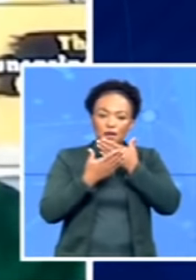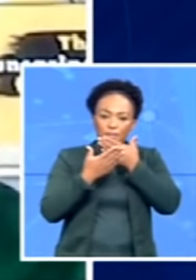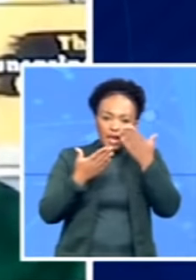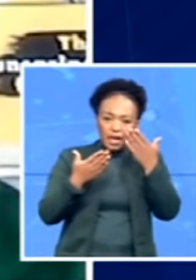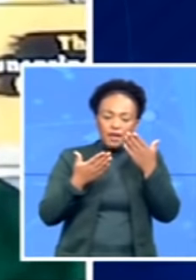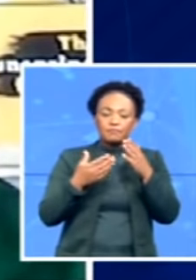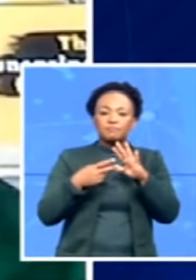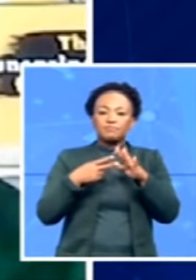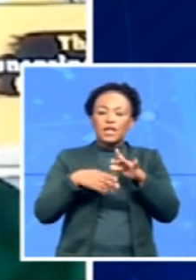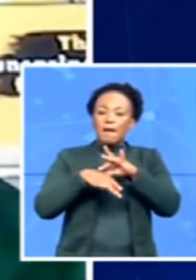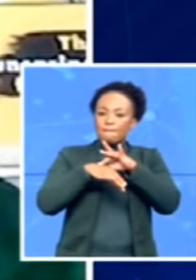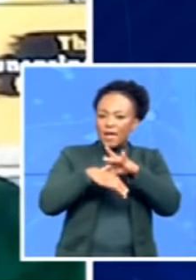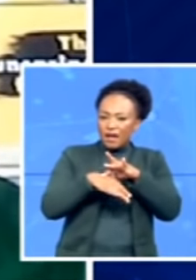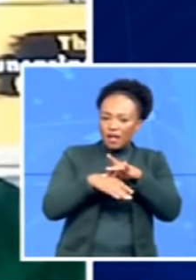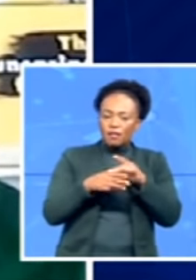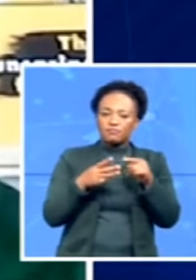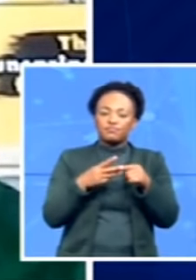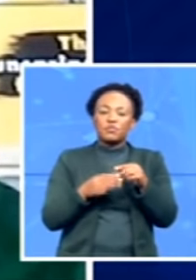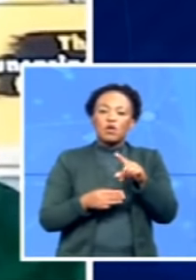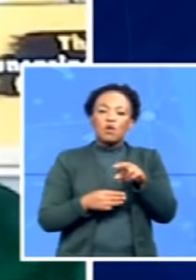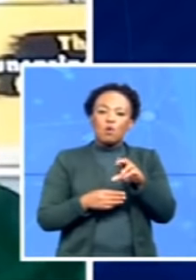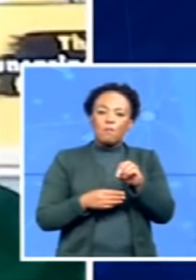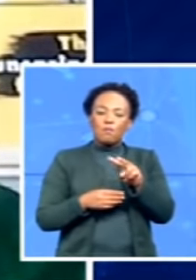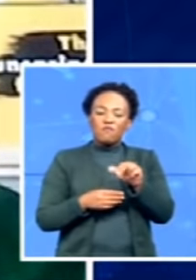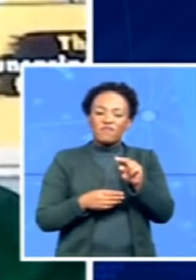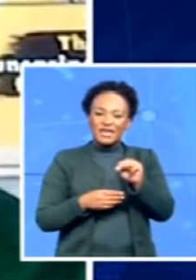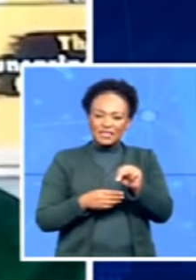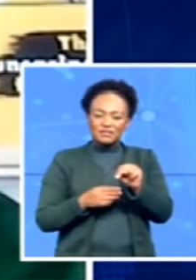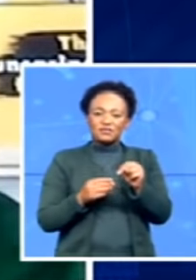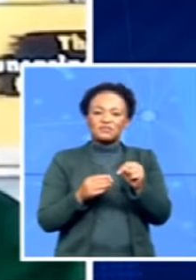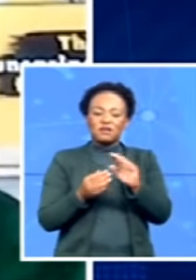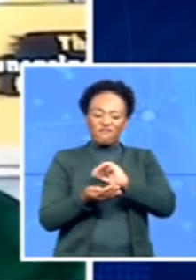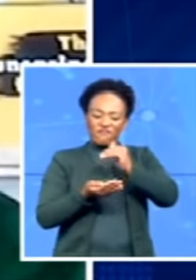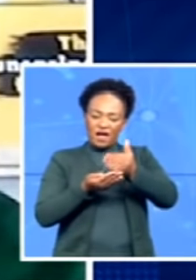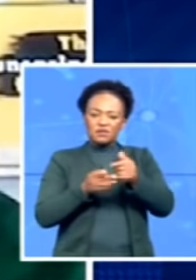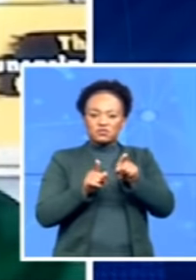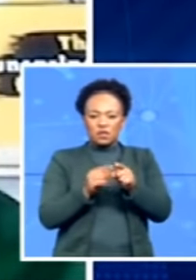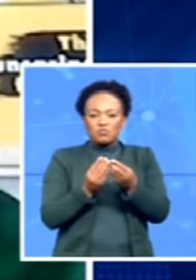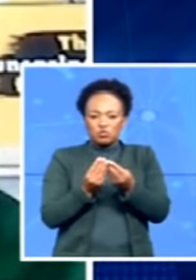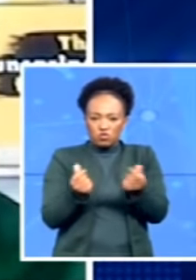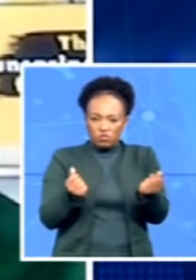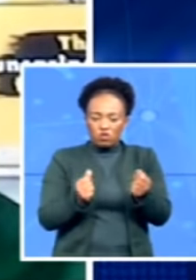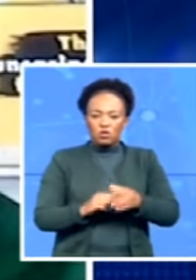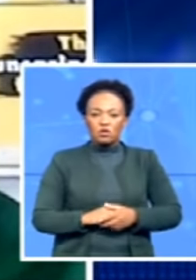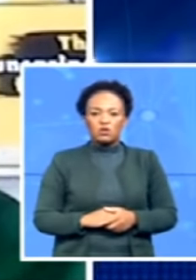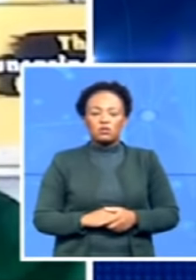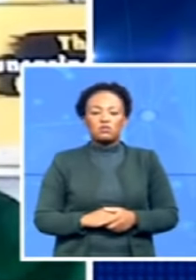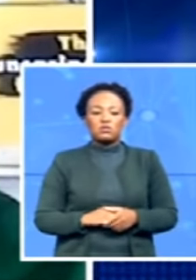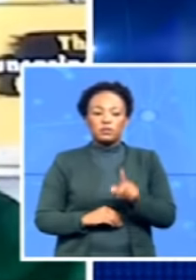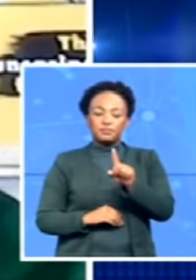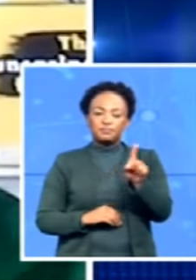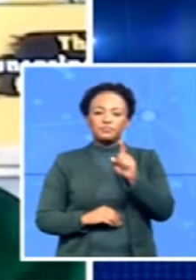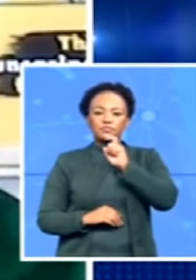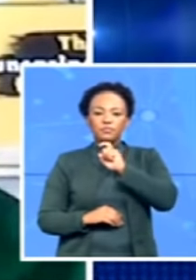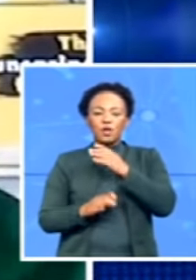addressed. We also frown upon the tendency of using our fellow workers in Parliament and National